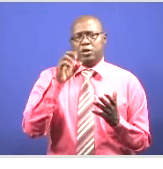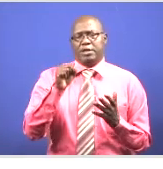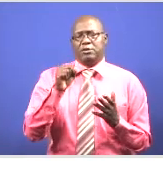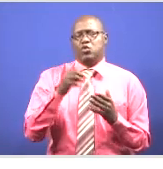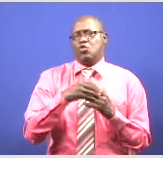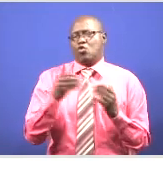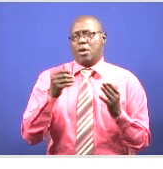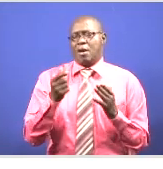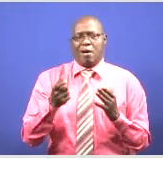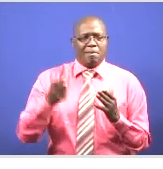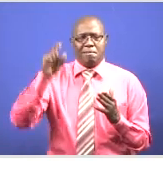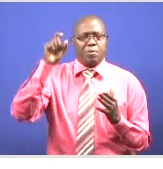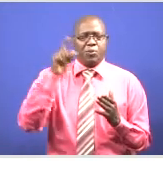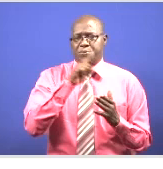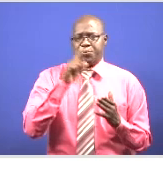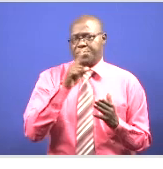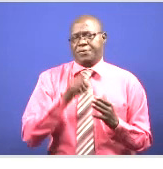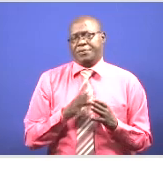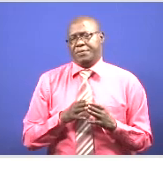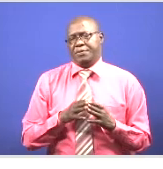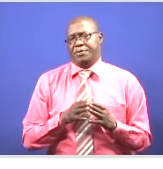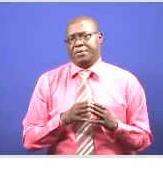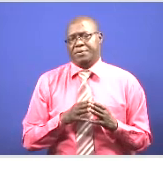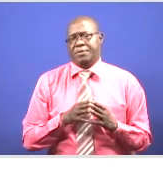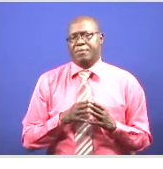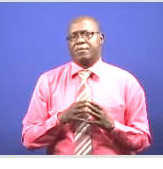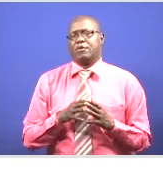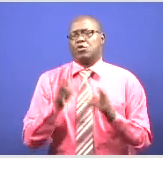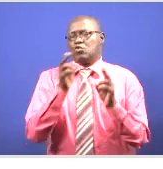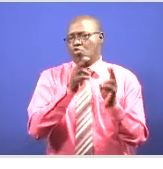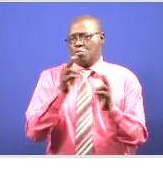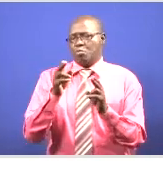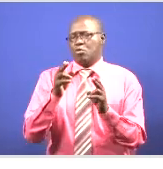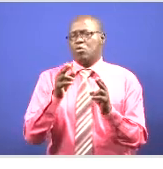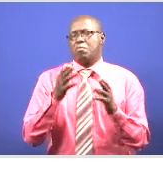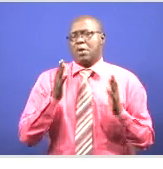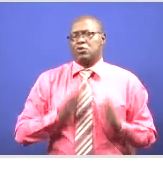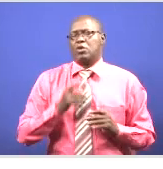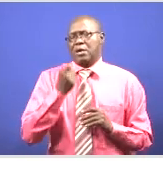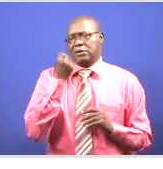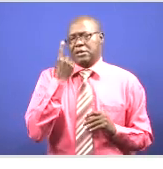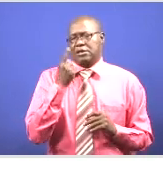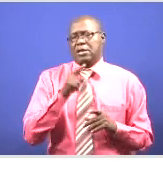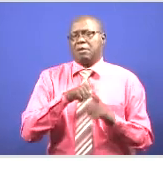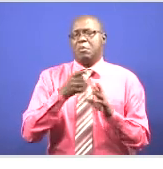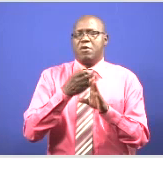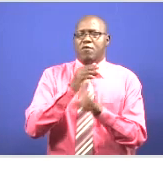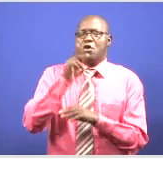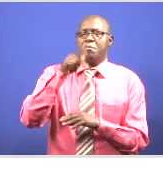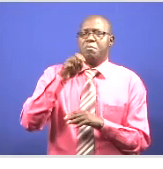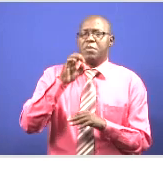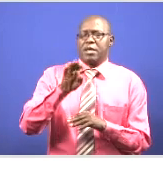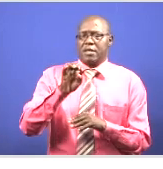mean, let's put this in a way the common Mwananchi can understand. Mm-hmm. You know, during the pre-election, we